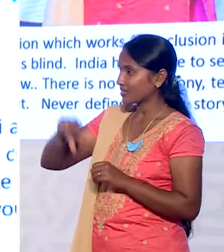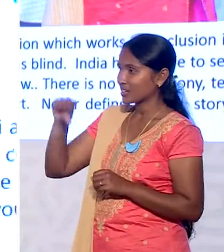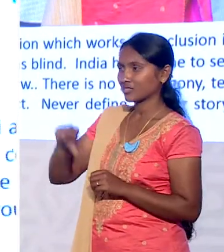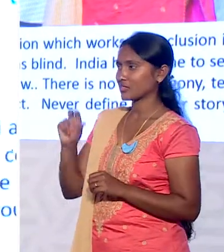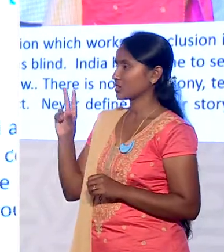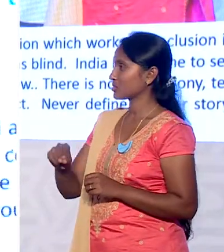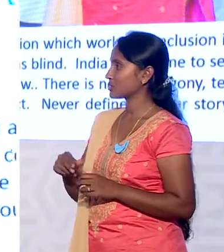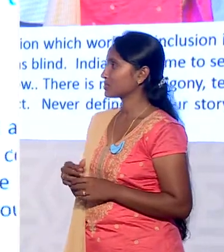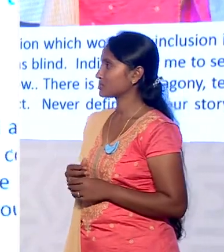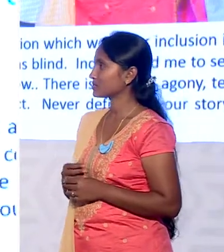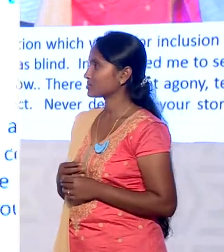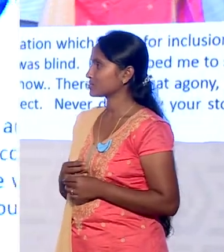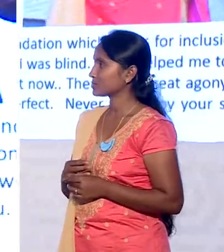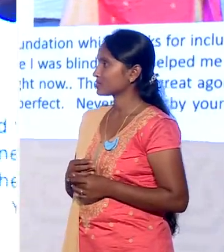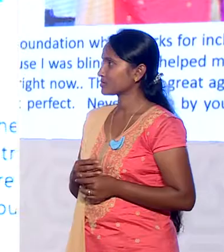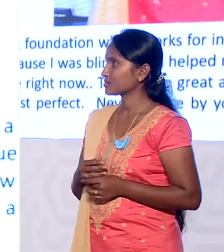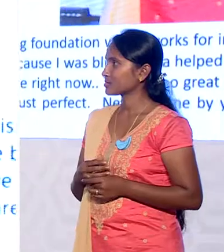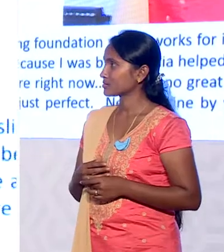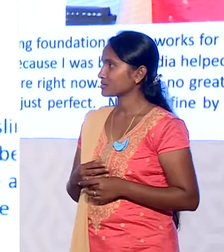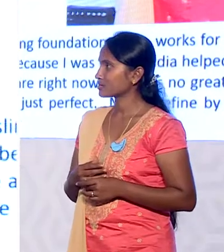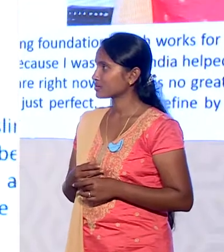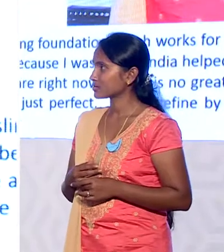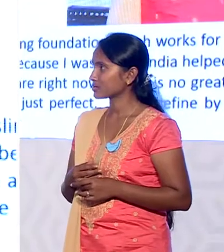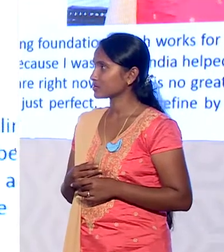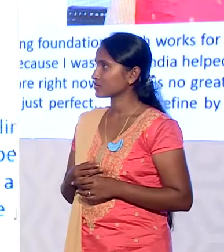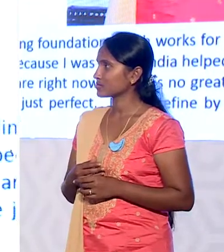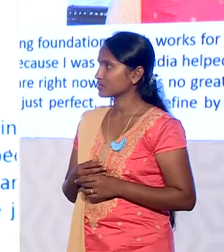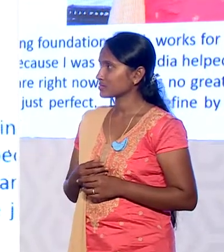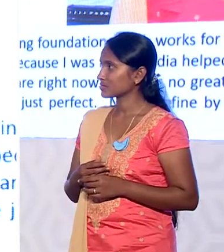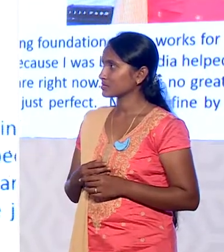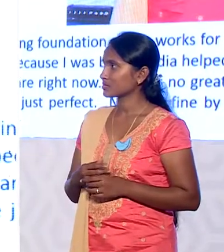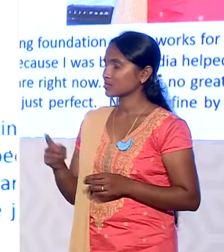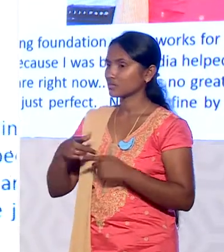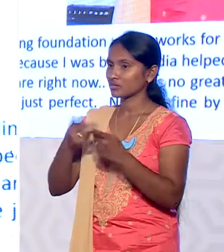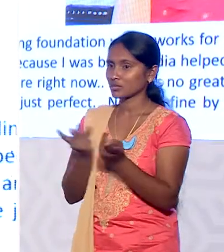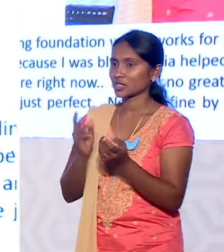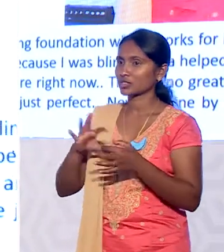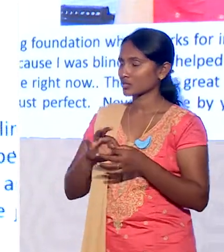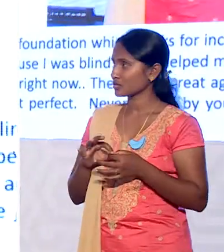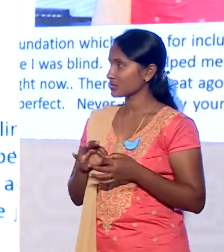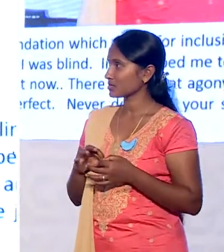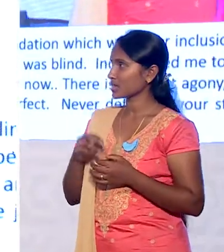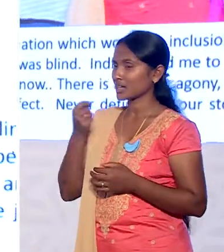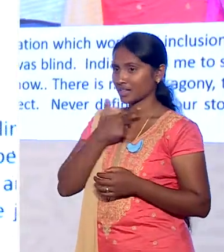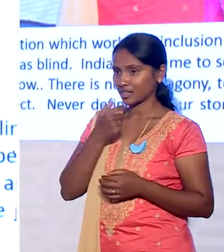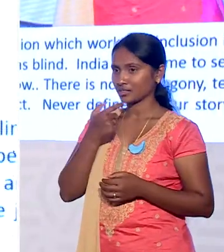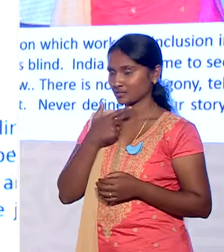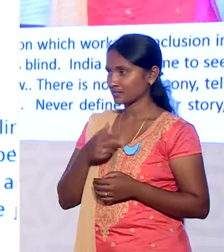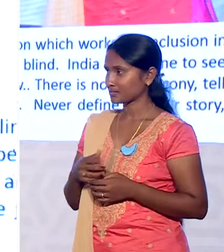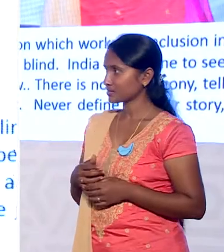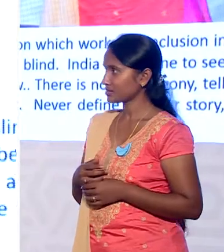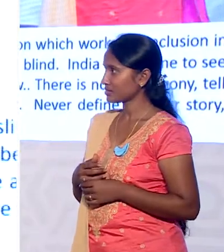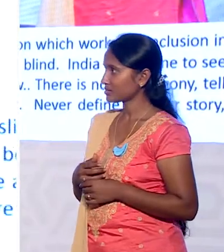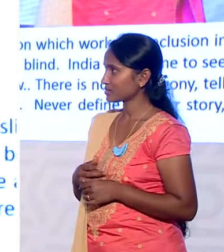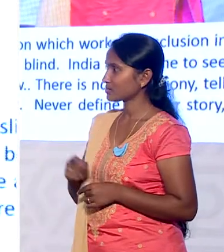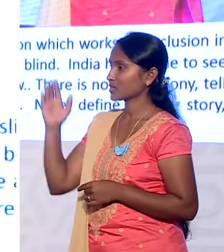Dance with it. It's the greatest place that you'll learn. In the tears is the greatest laughter. And lastly, I want you to tell